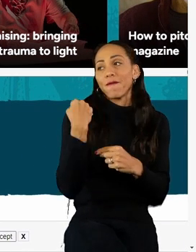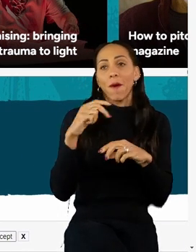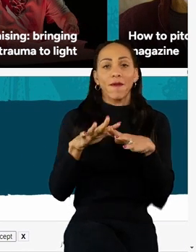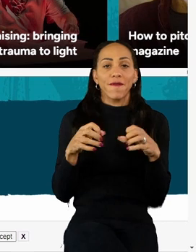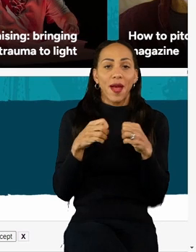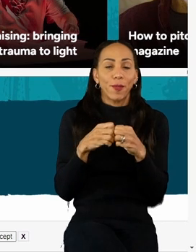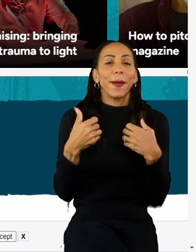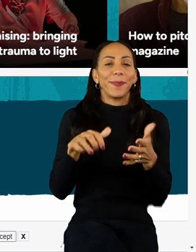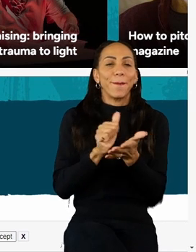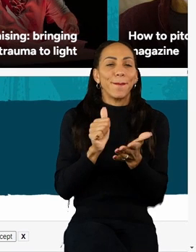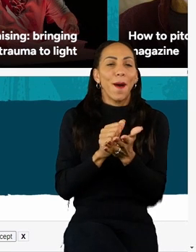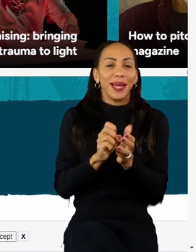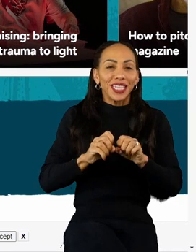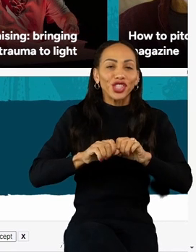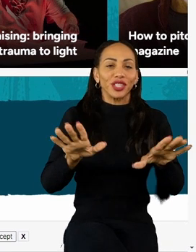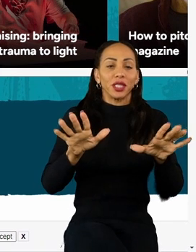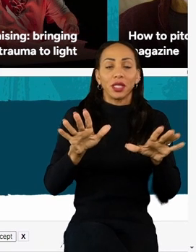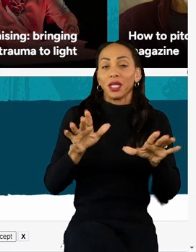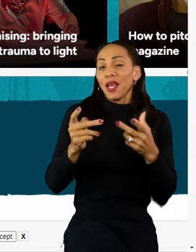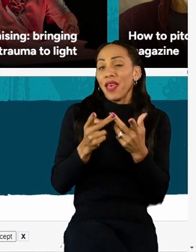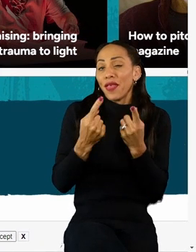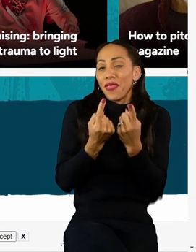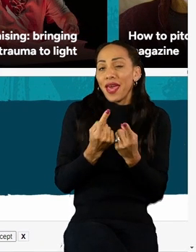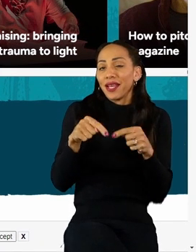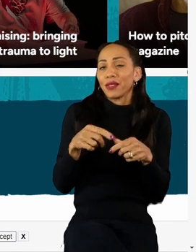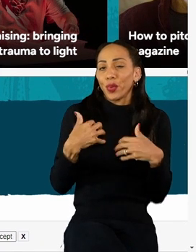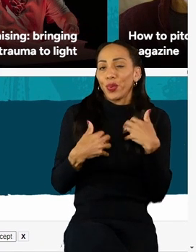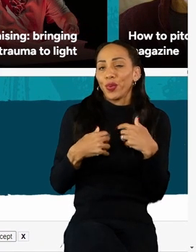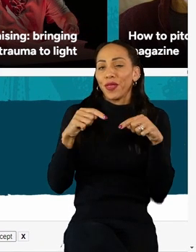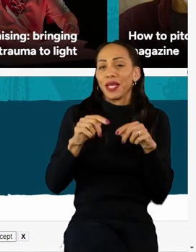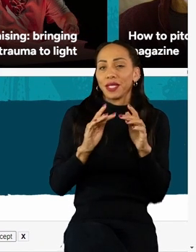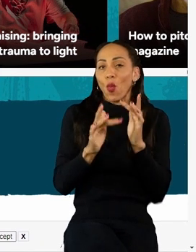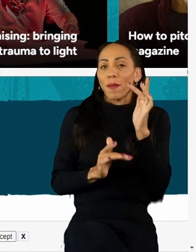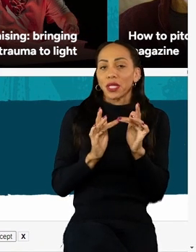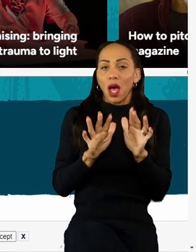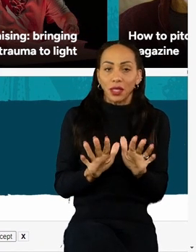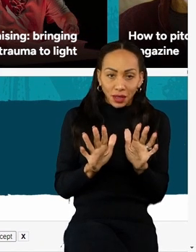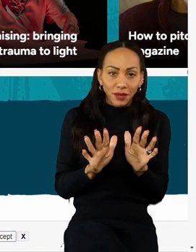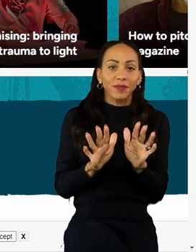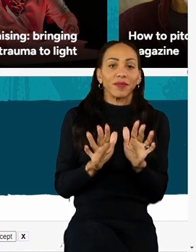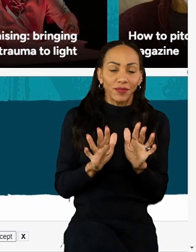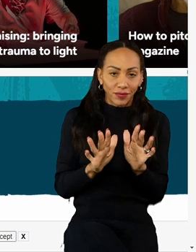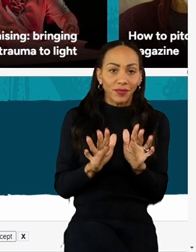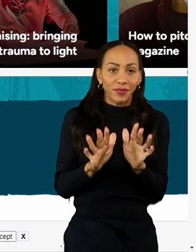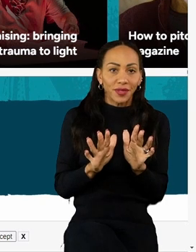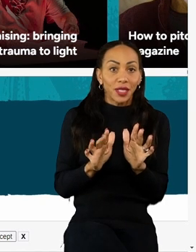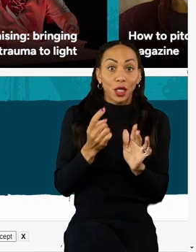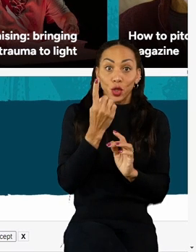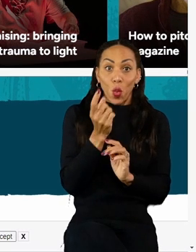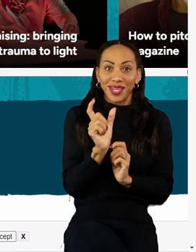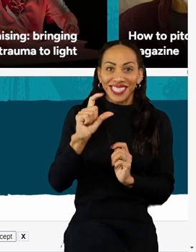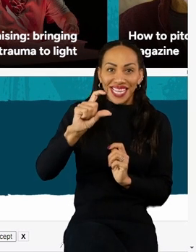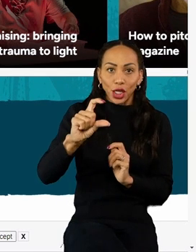was February, we published that. The other thing that's really exciting about this new